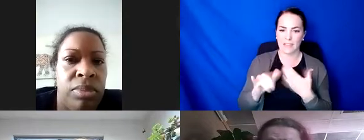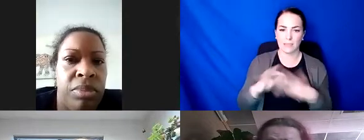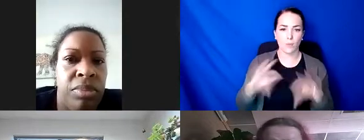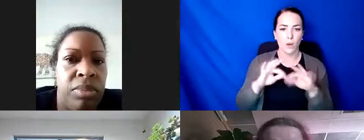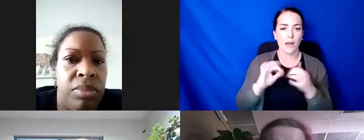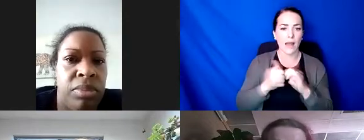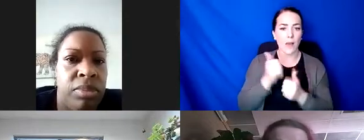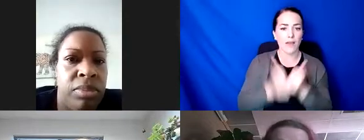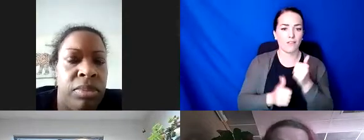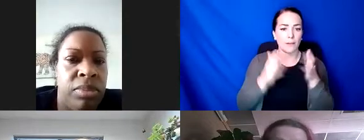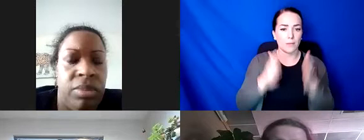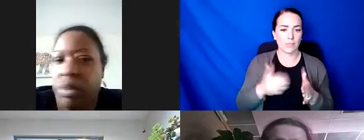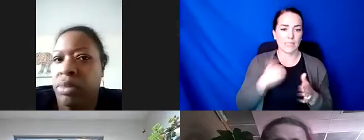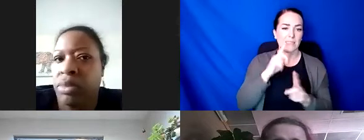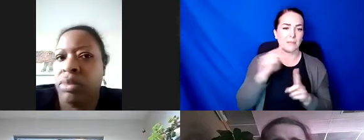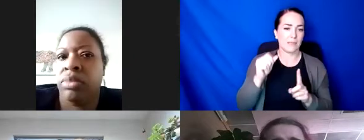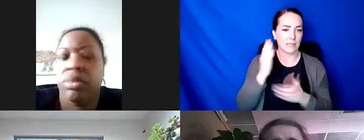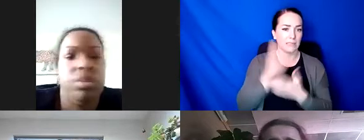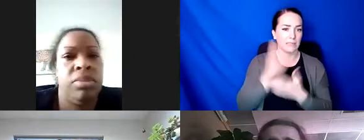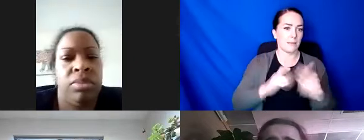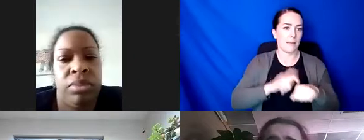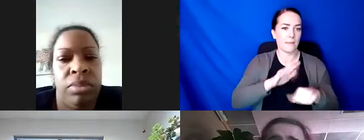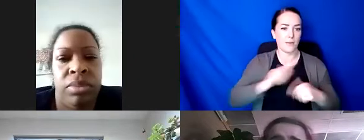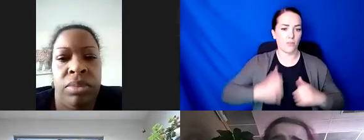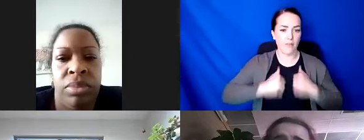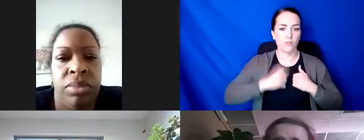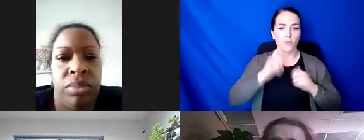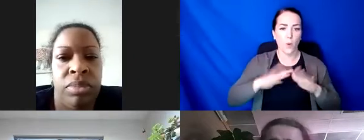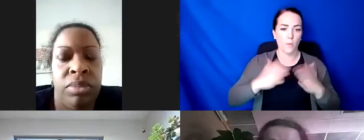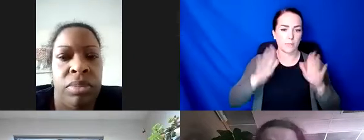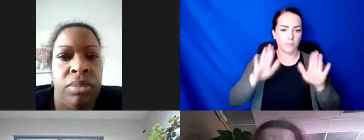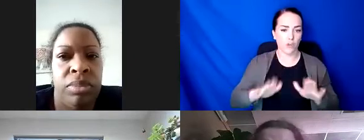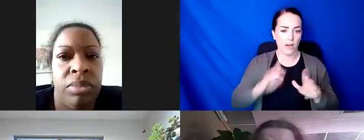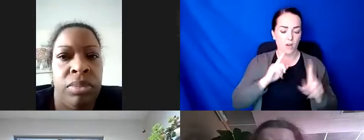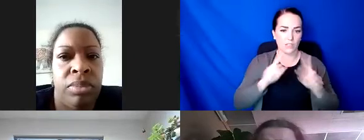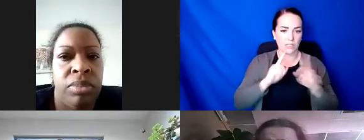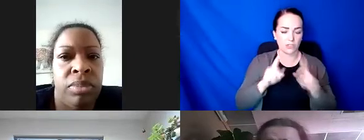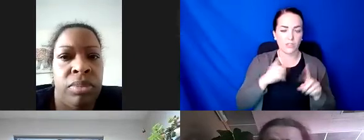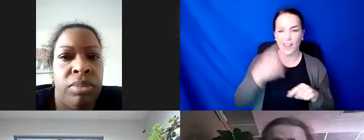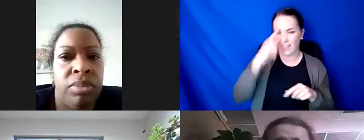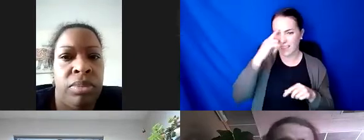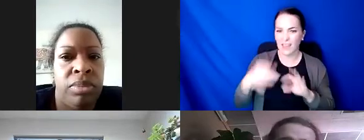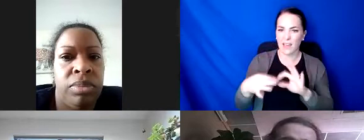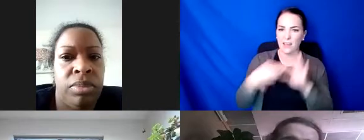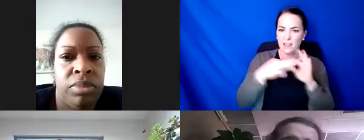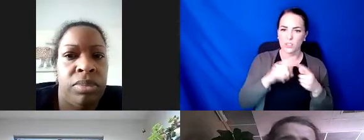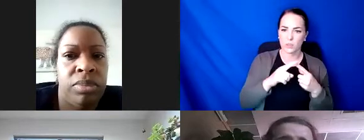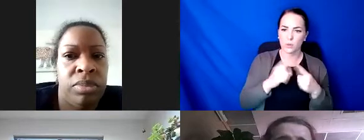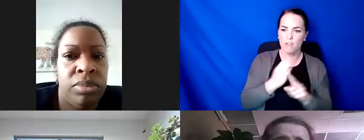person has a disability at some point in their life. It really opens up some great conversation, and I think that goes back to somebody